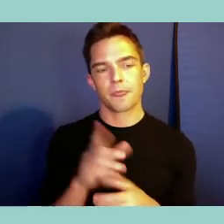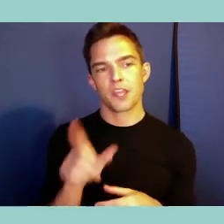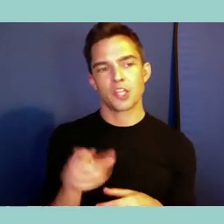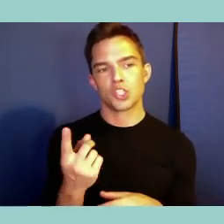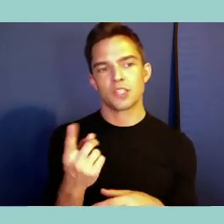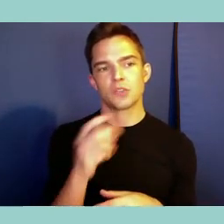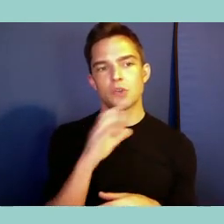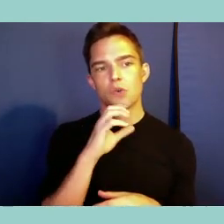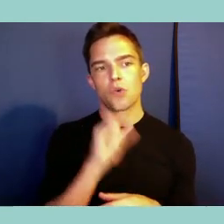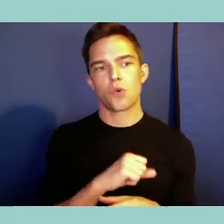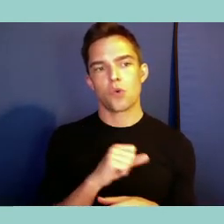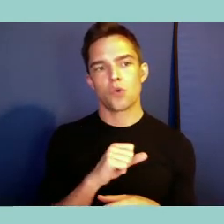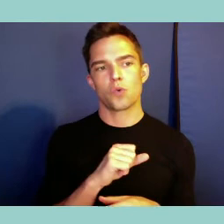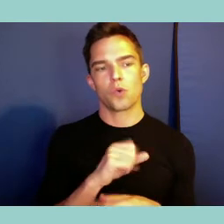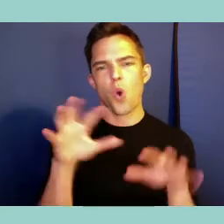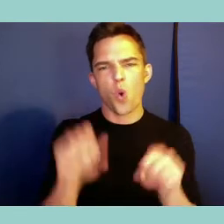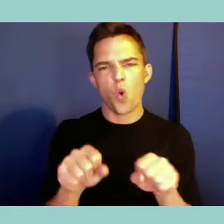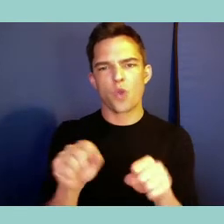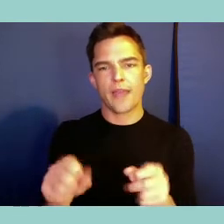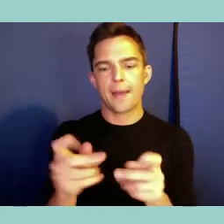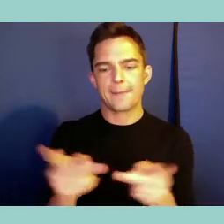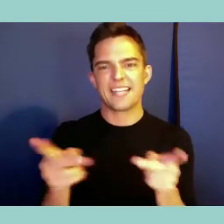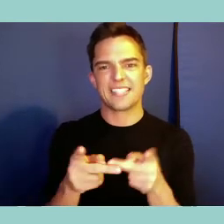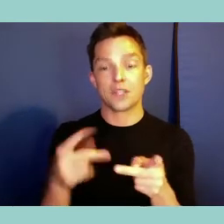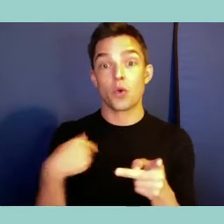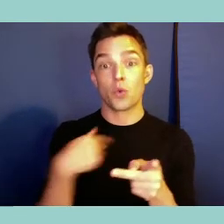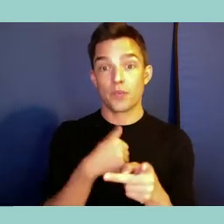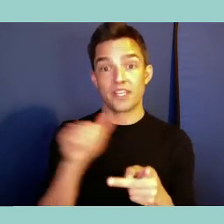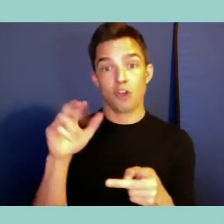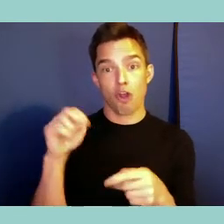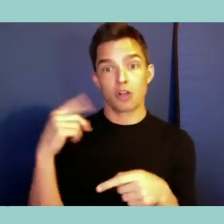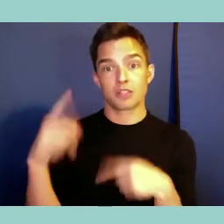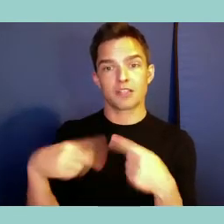Just hold the space. We are coming.